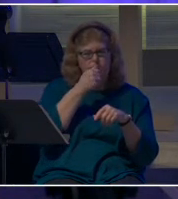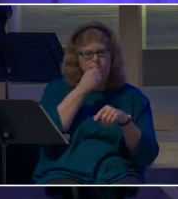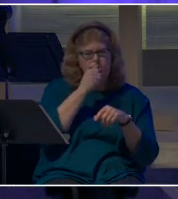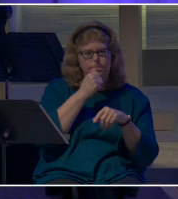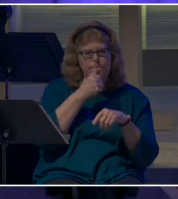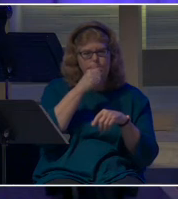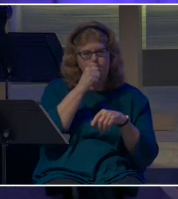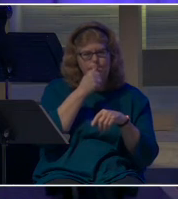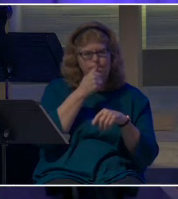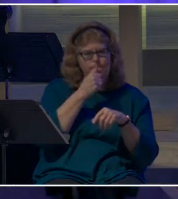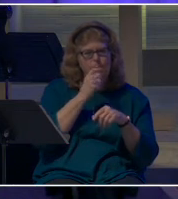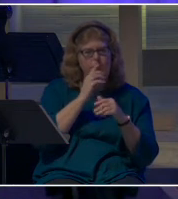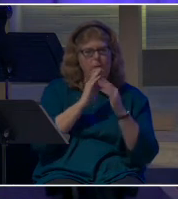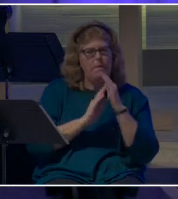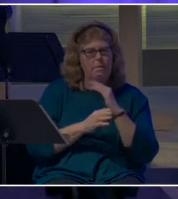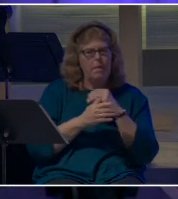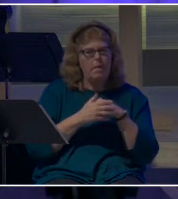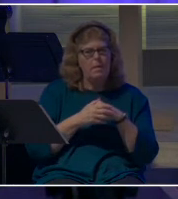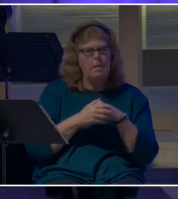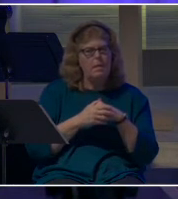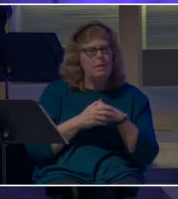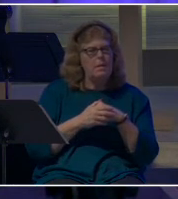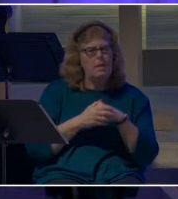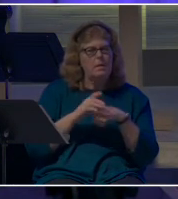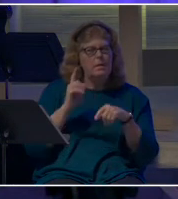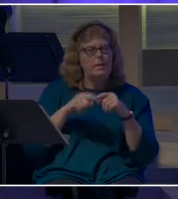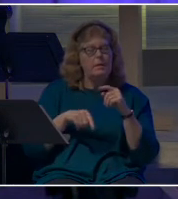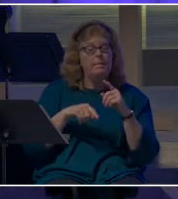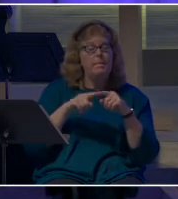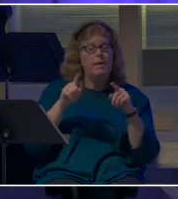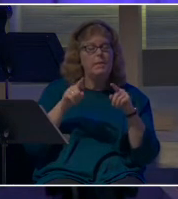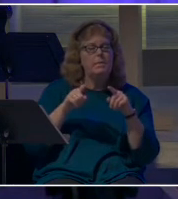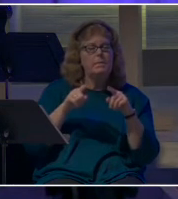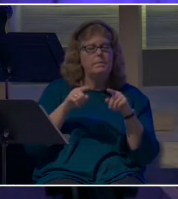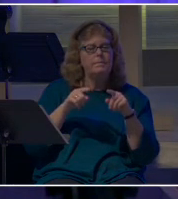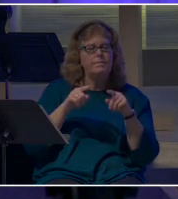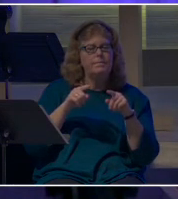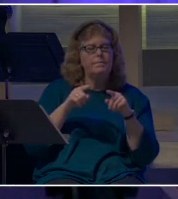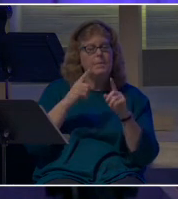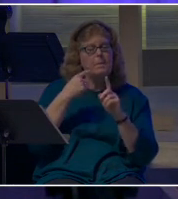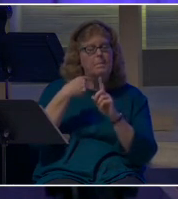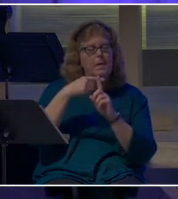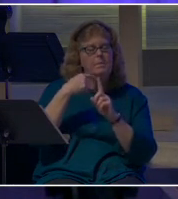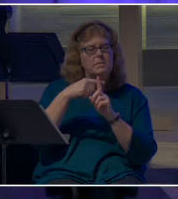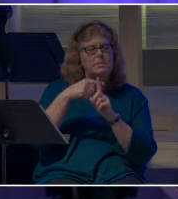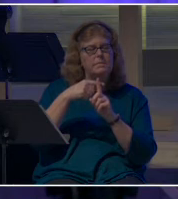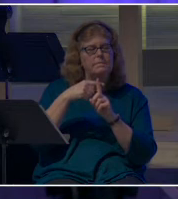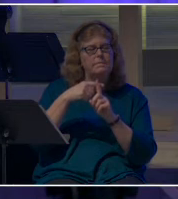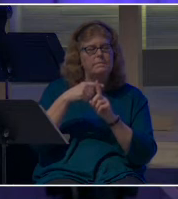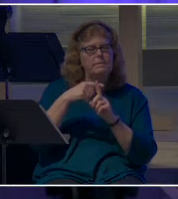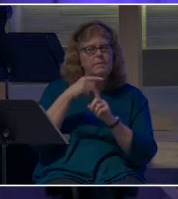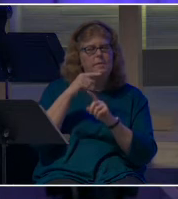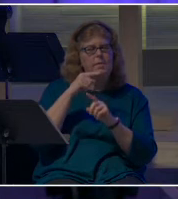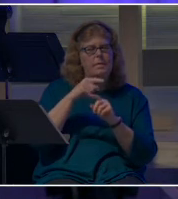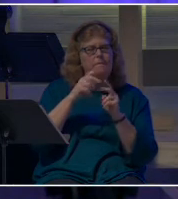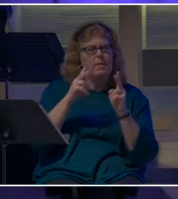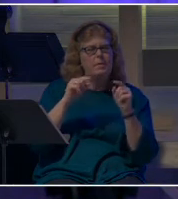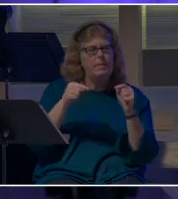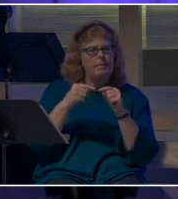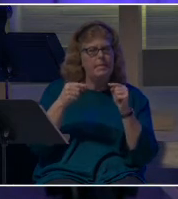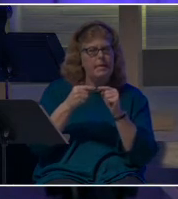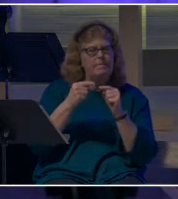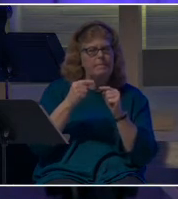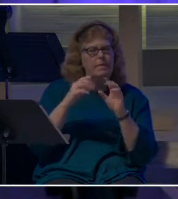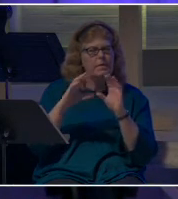a lesson in humility for him. However, there was an upside to this very painful